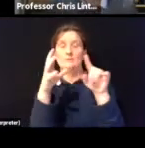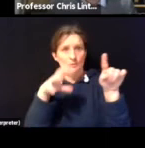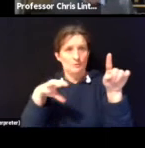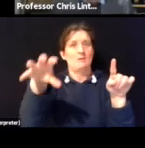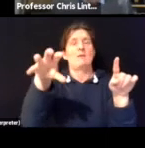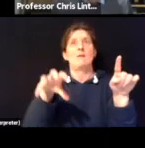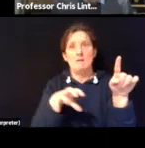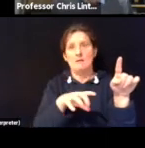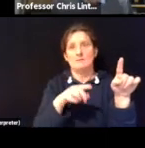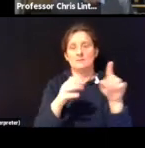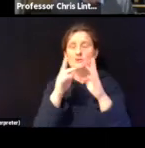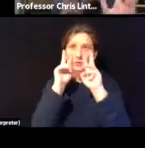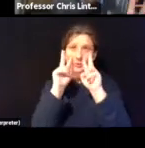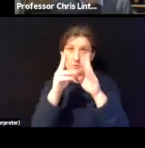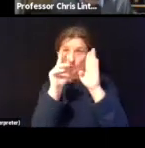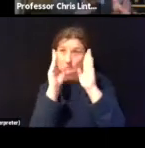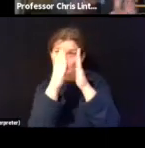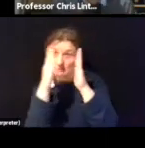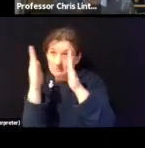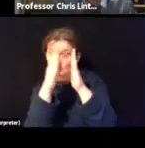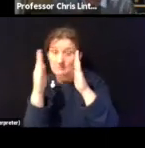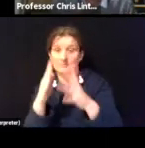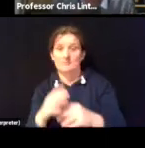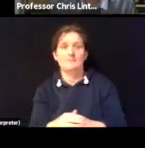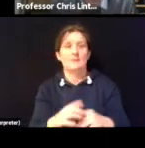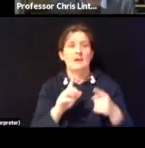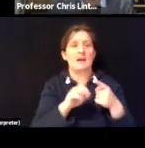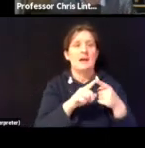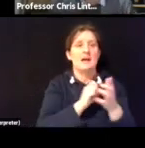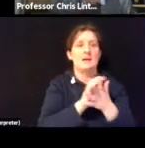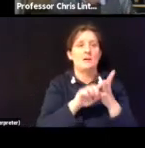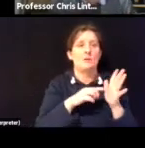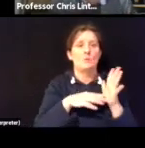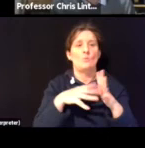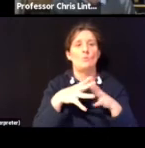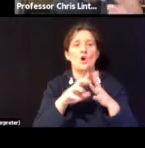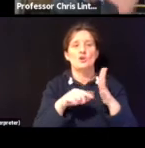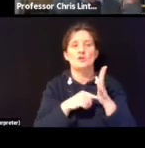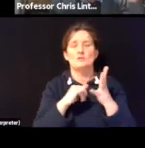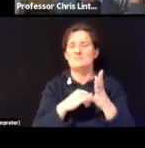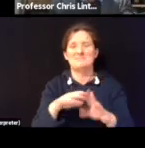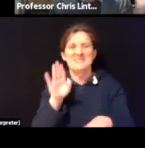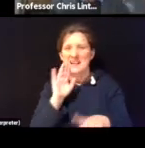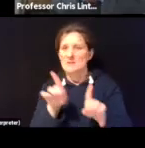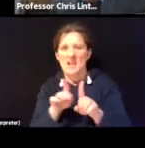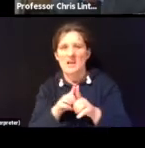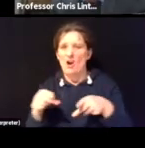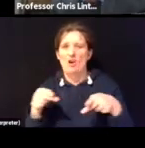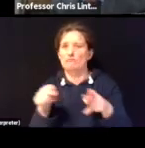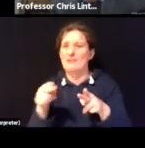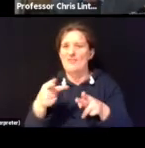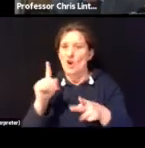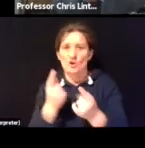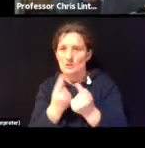planet could have existed. And I decided Ecclewatts was clearly an obscure river god. Now, the good news